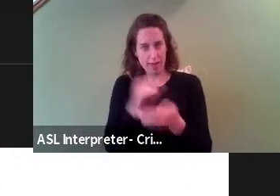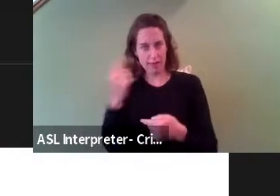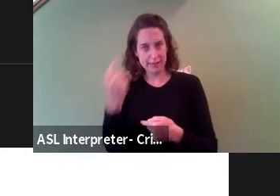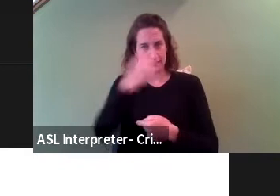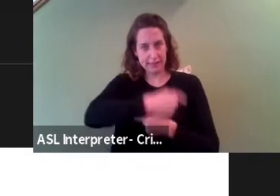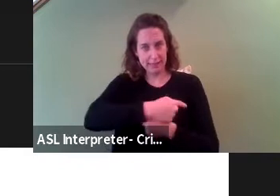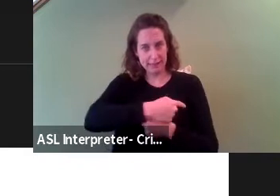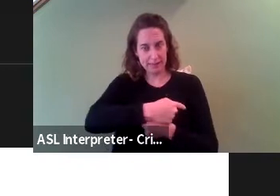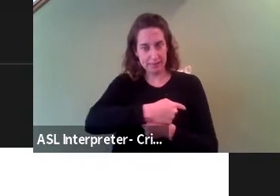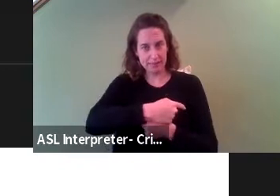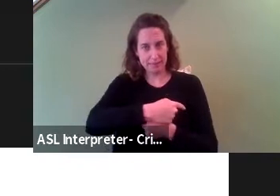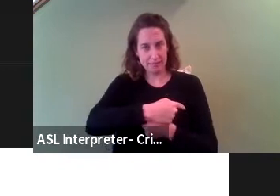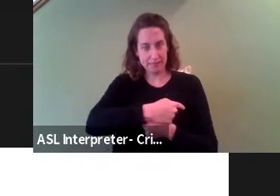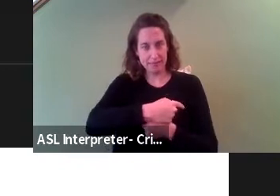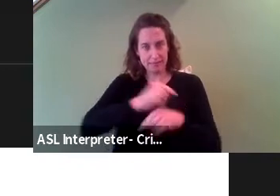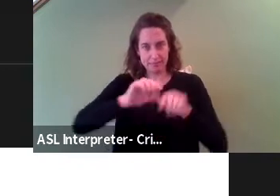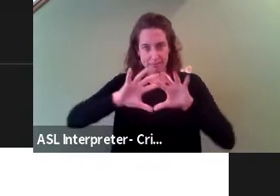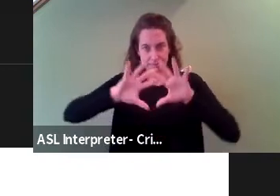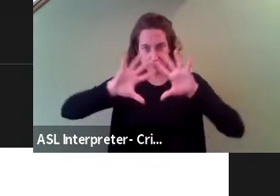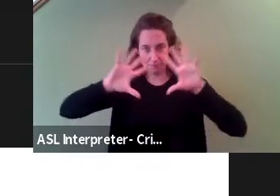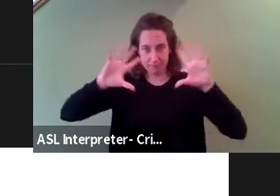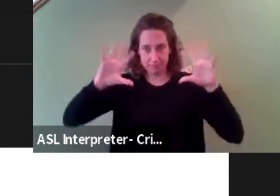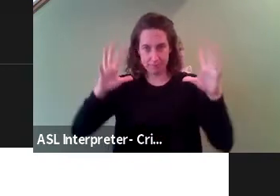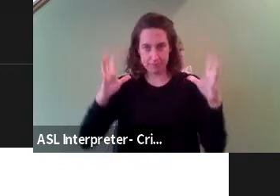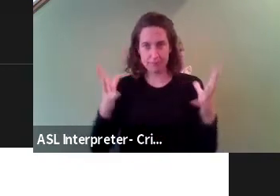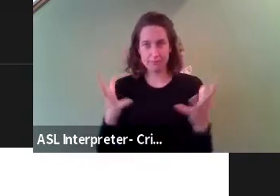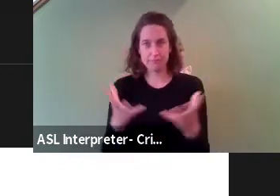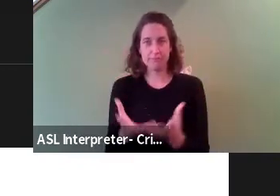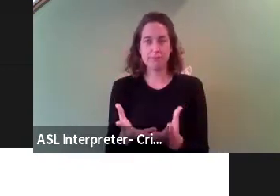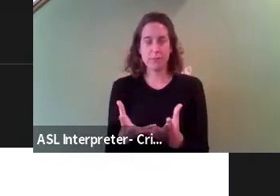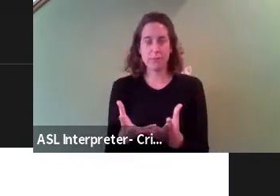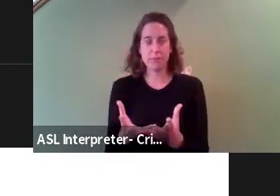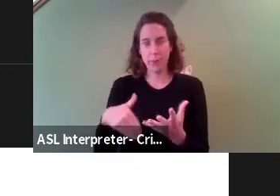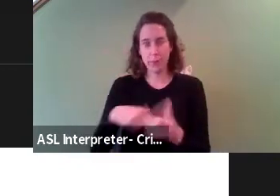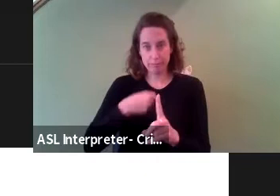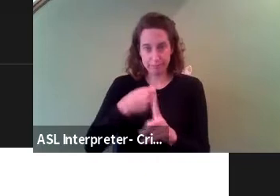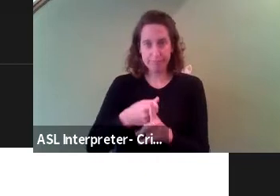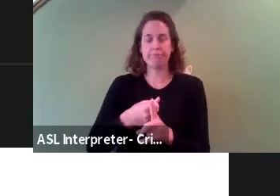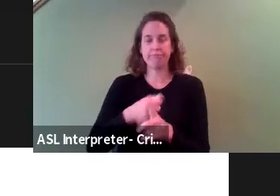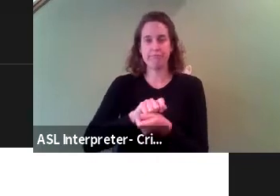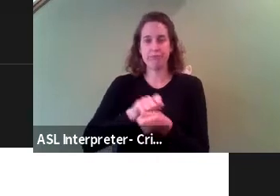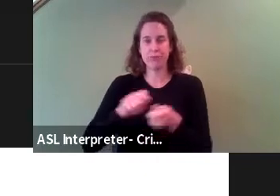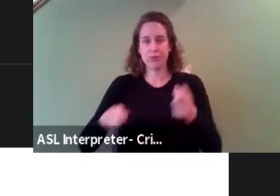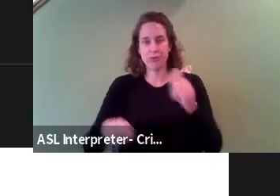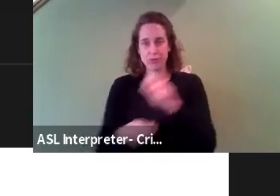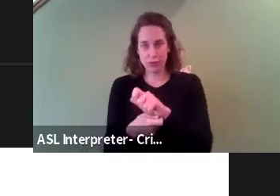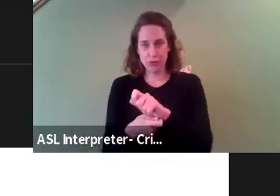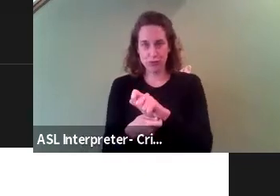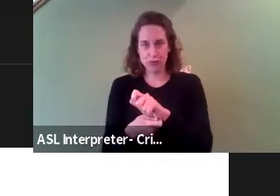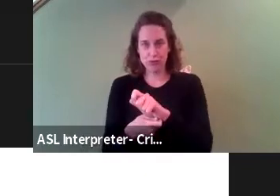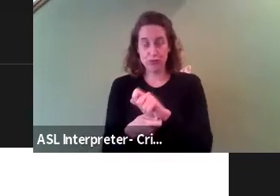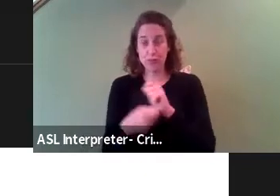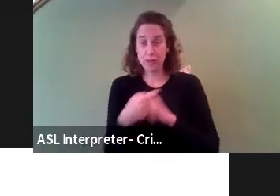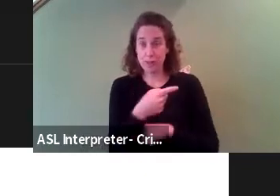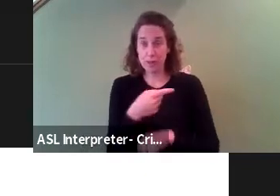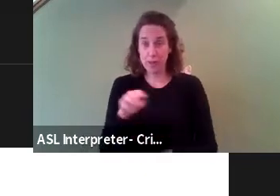which the world experienced a collective change in life as we know it. And this map